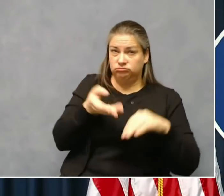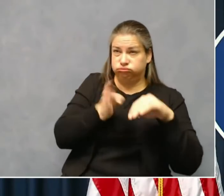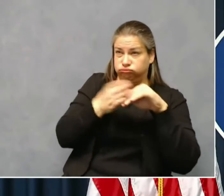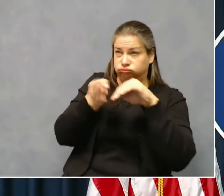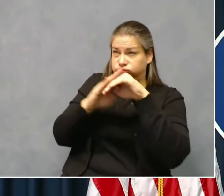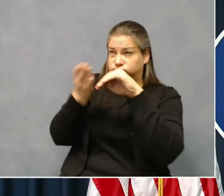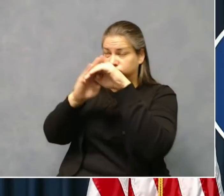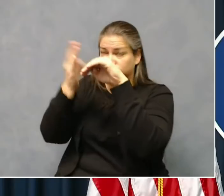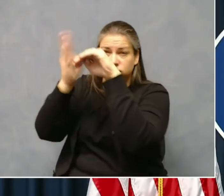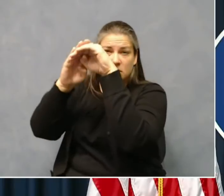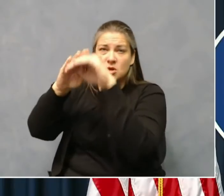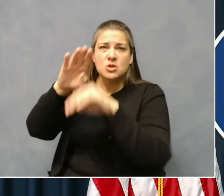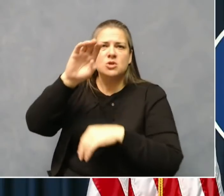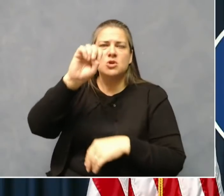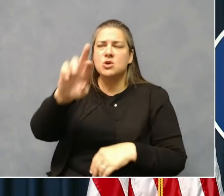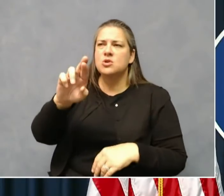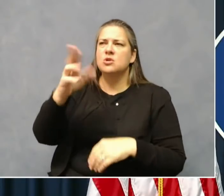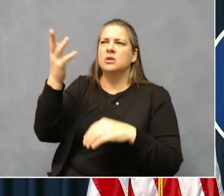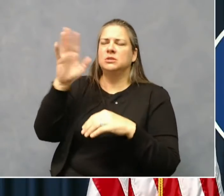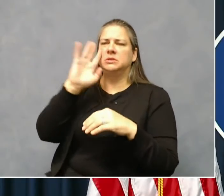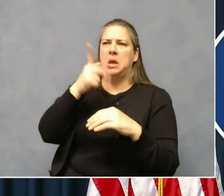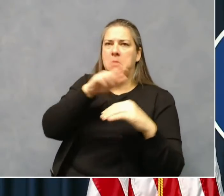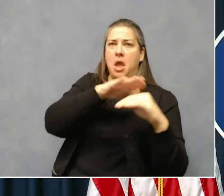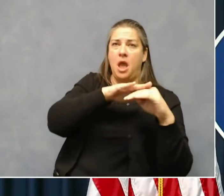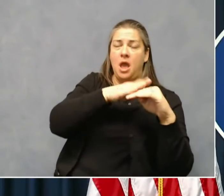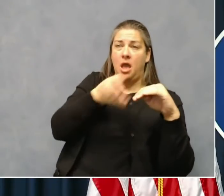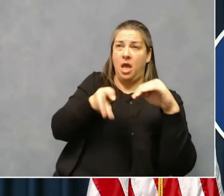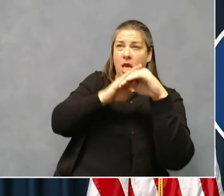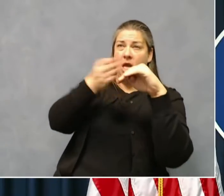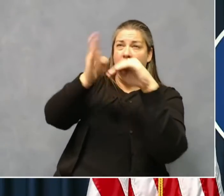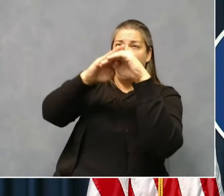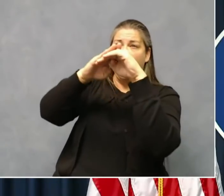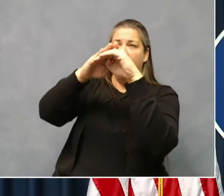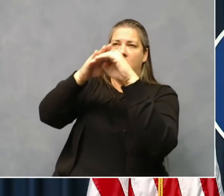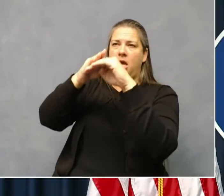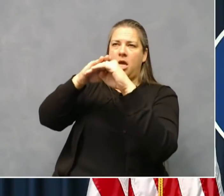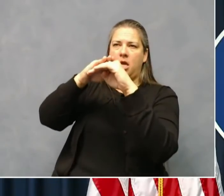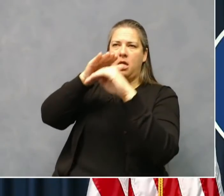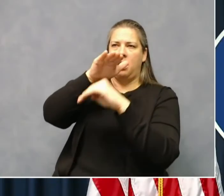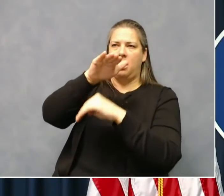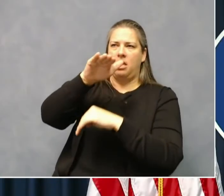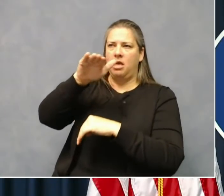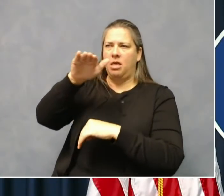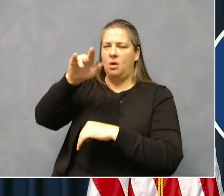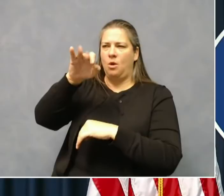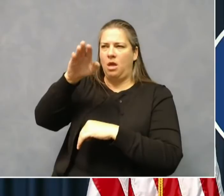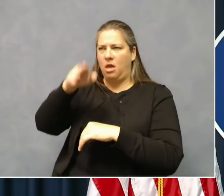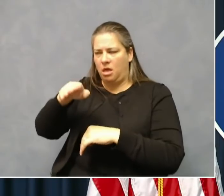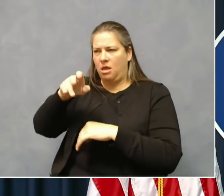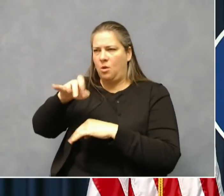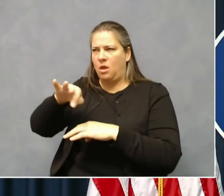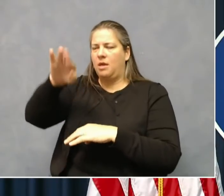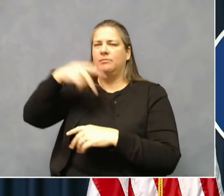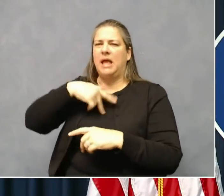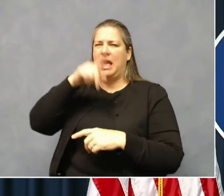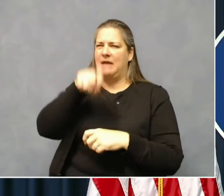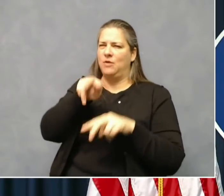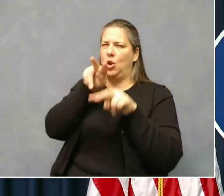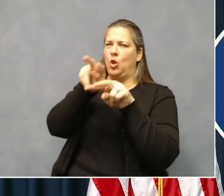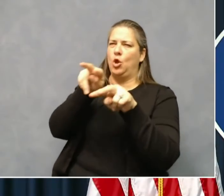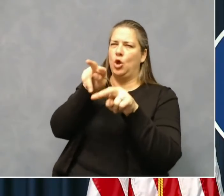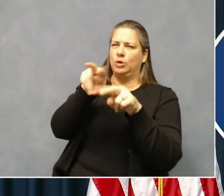the severity of the slope itself, the growth. So I think we're hopefully starting to